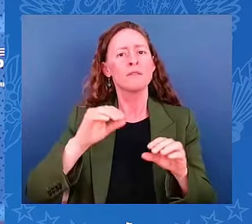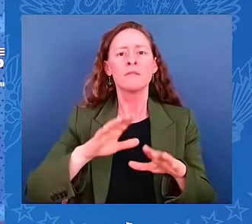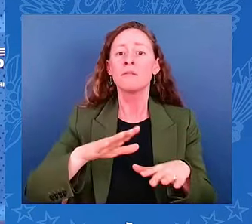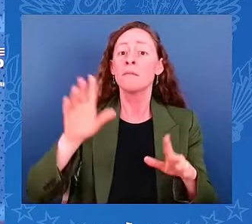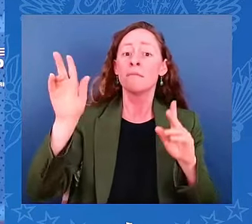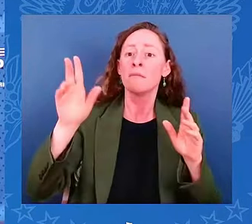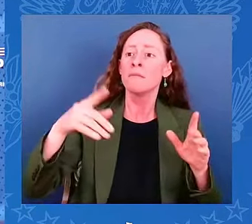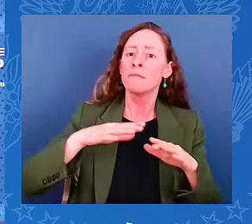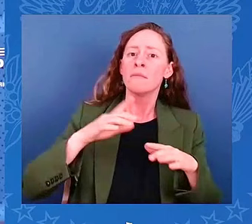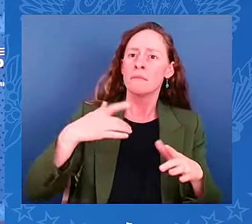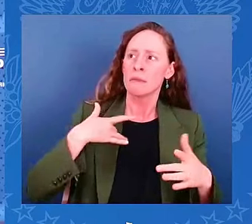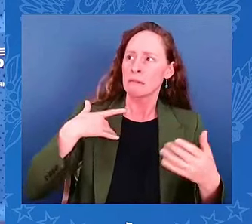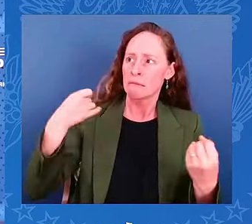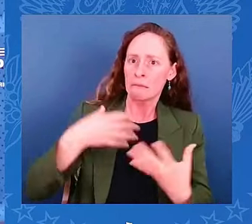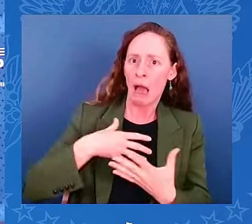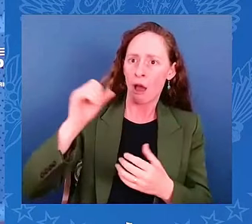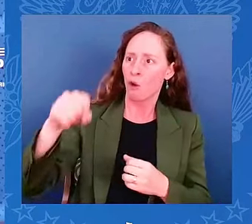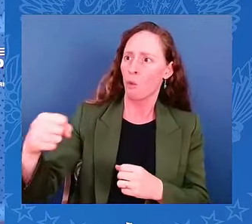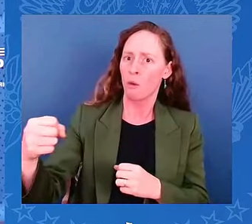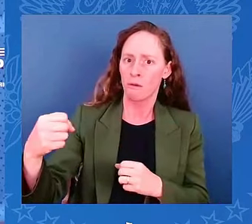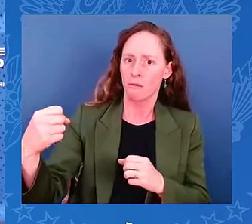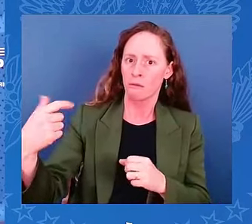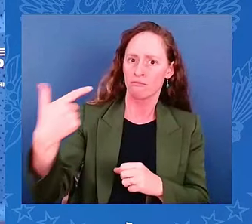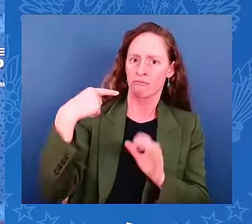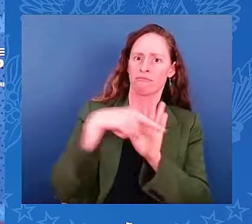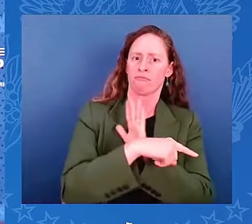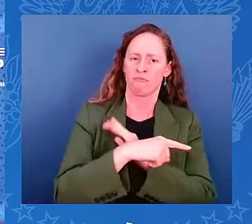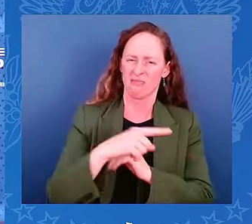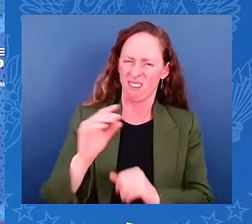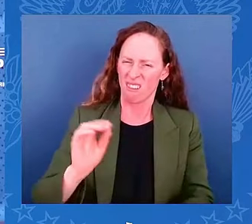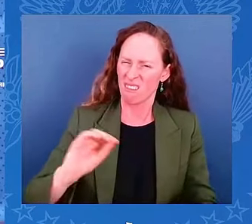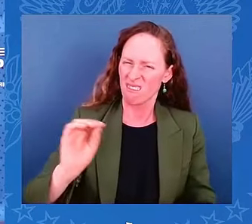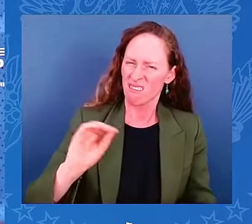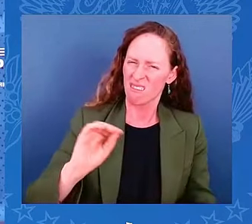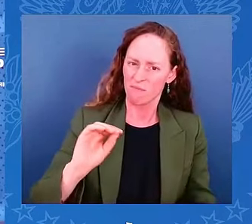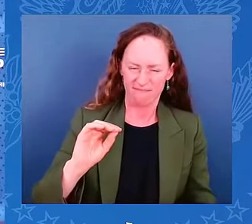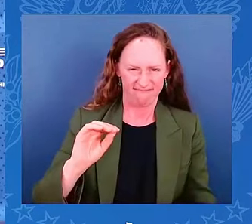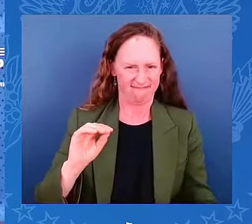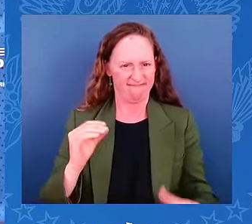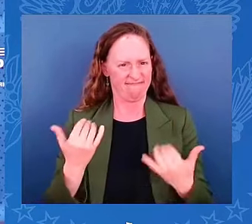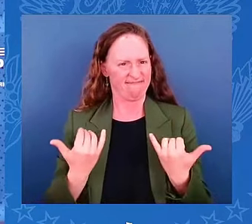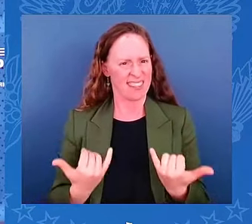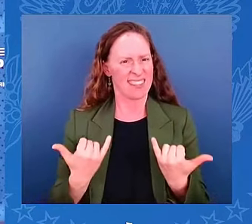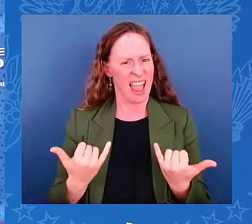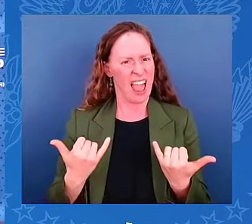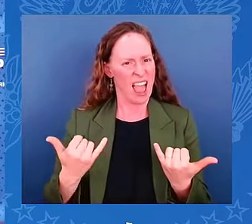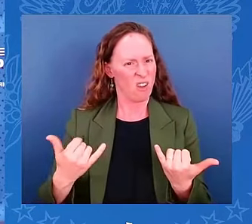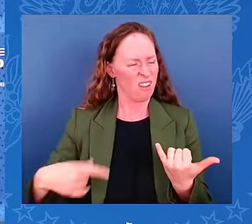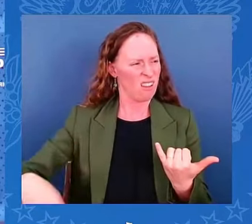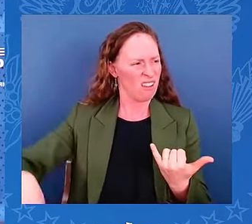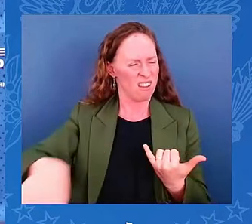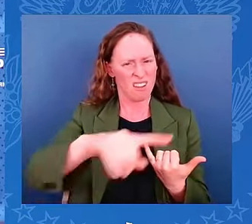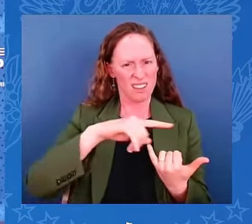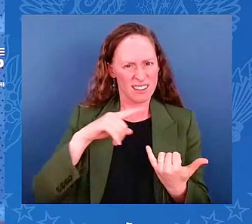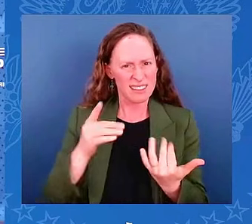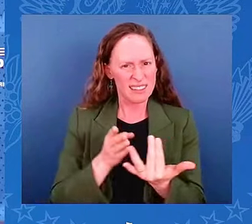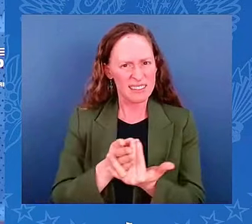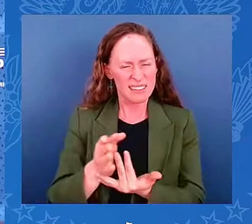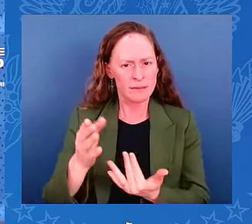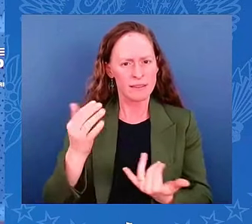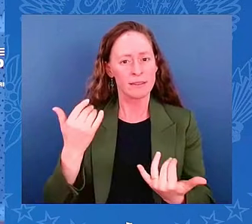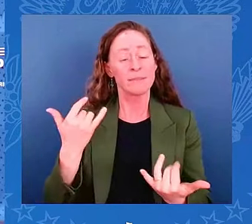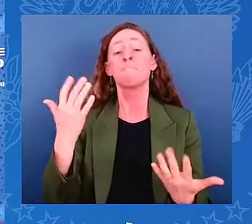this. But today, I feel hopeful. It means everything to me to know that I